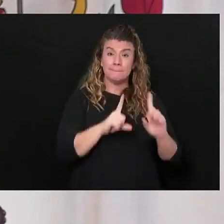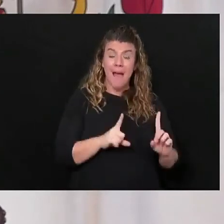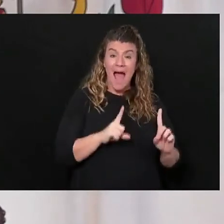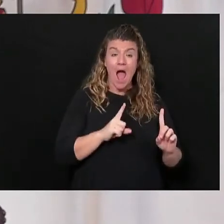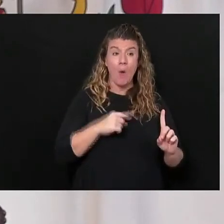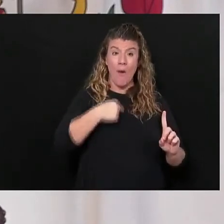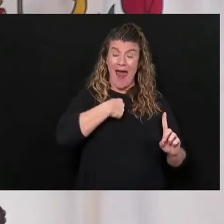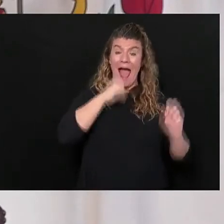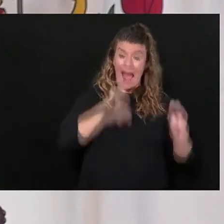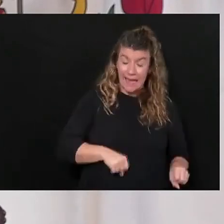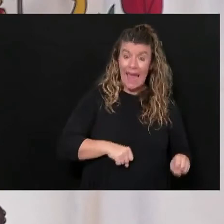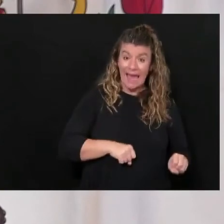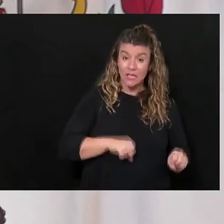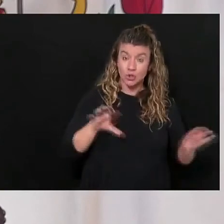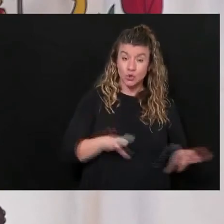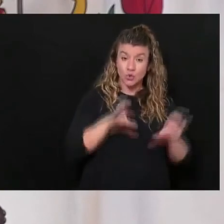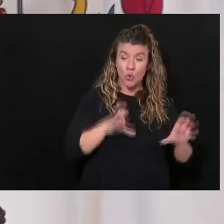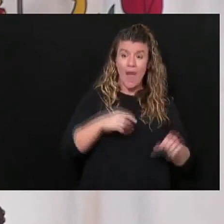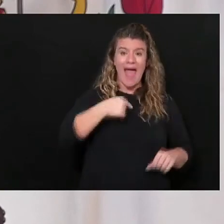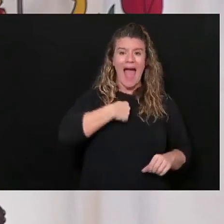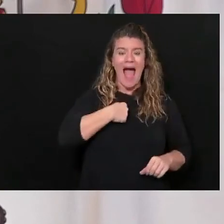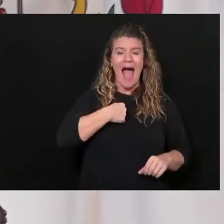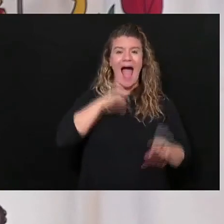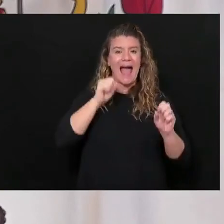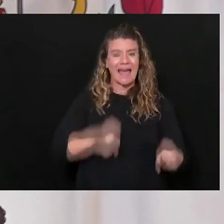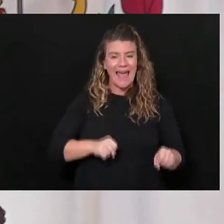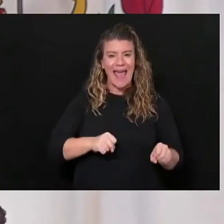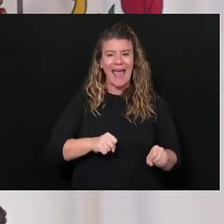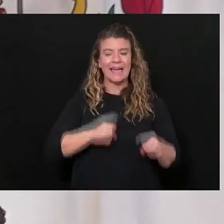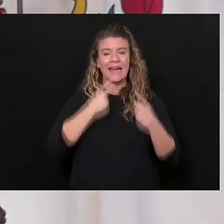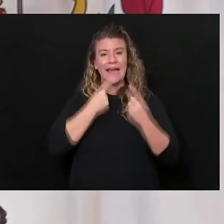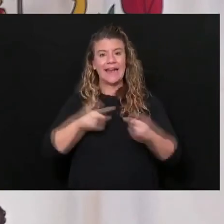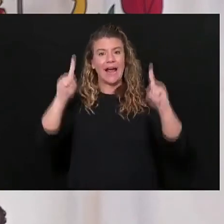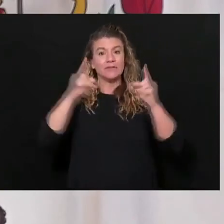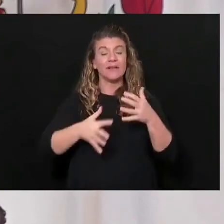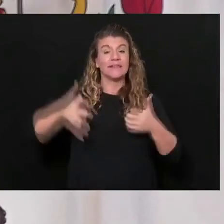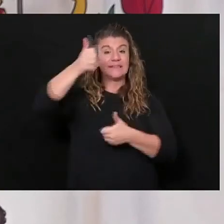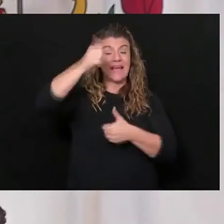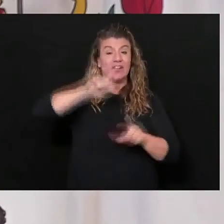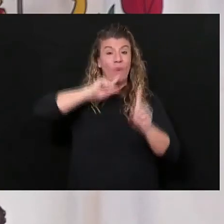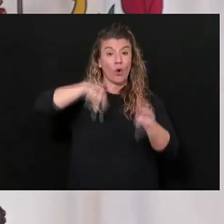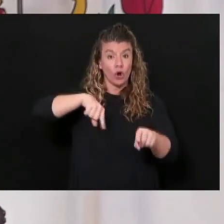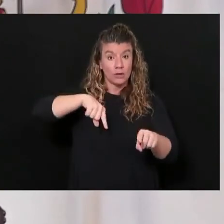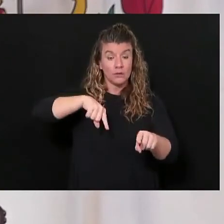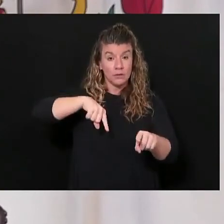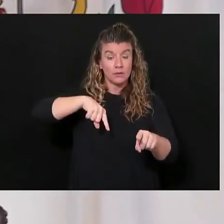governor can do, the governor can issue an executive order,